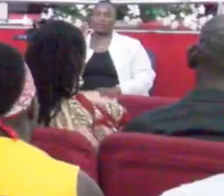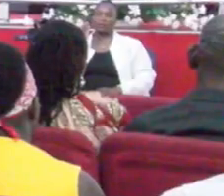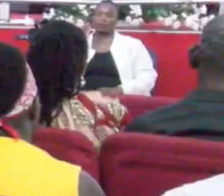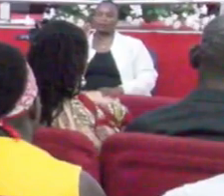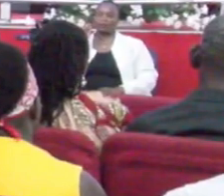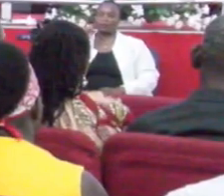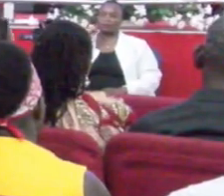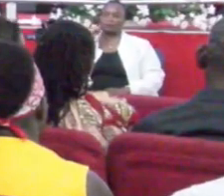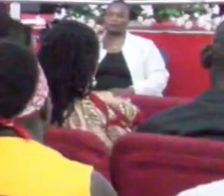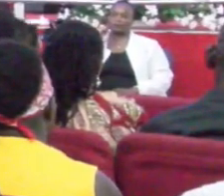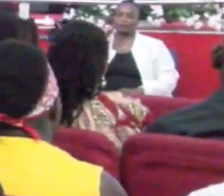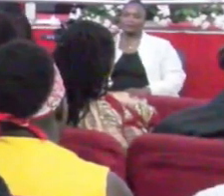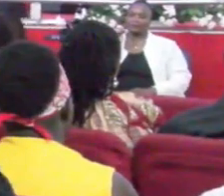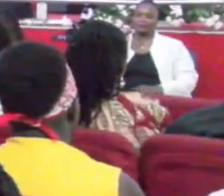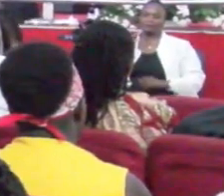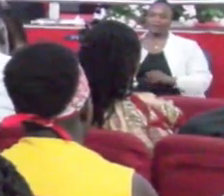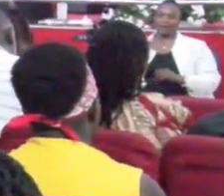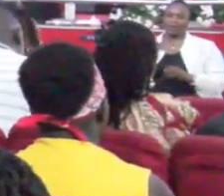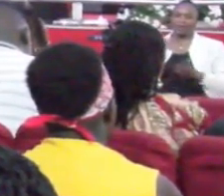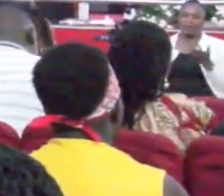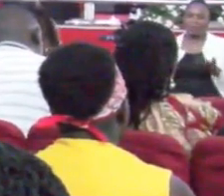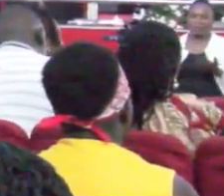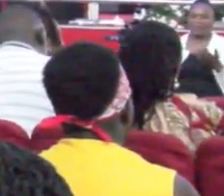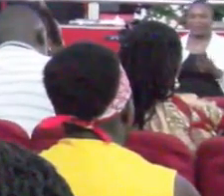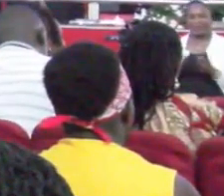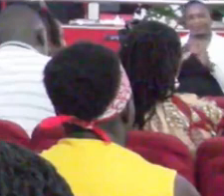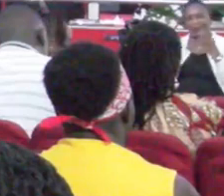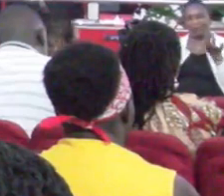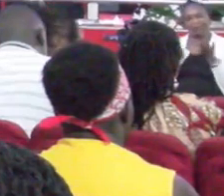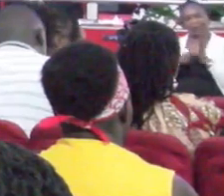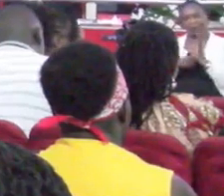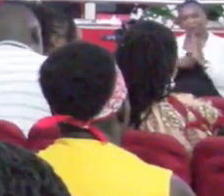or when you think of your family, you cannot know where you are going,